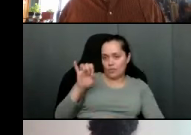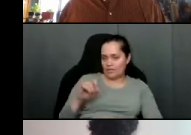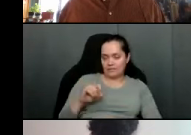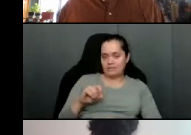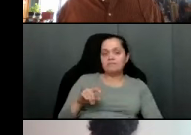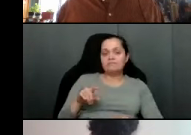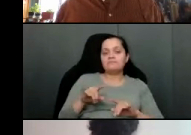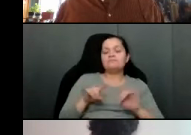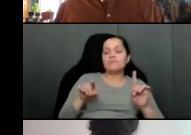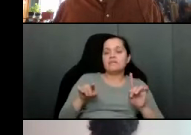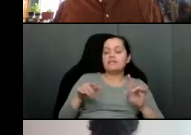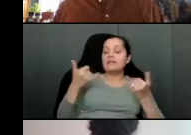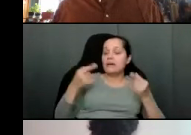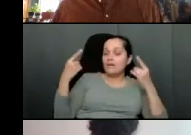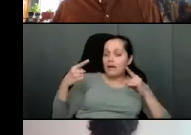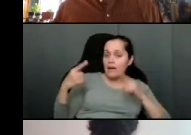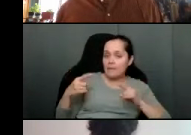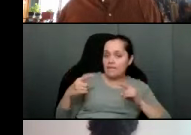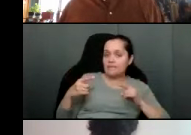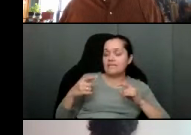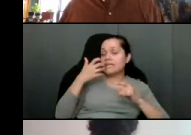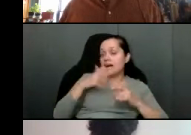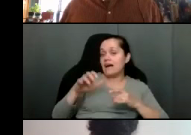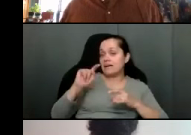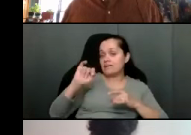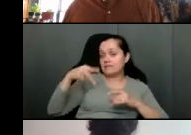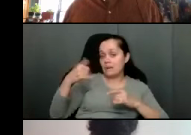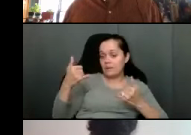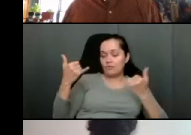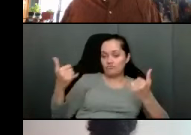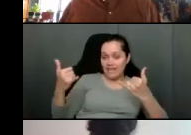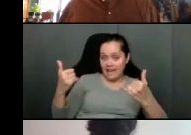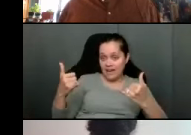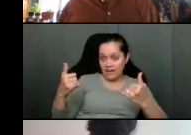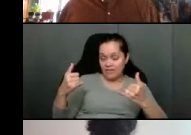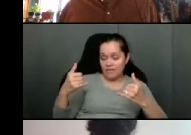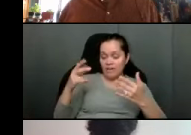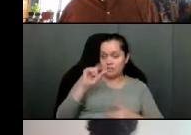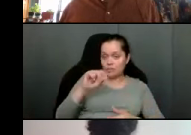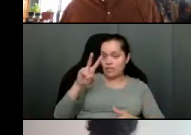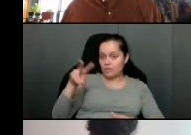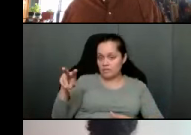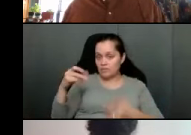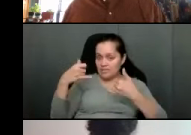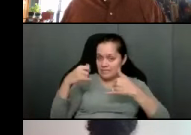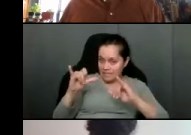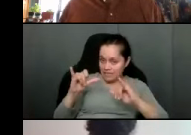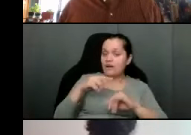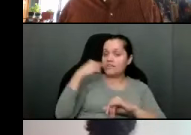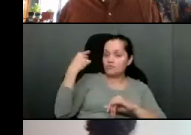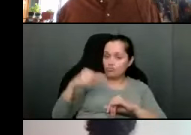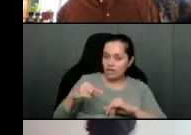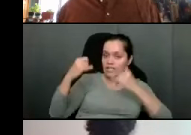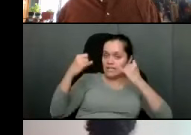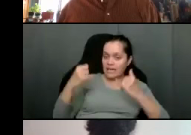Well, this turns out to be a hot topic right now in 2022, as Russian forces